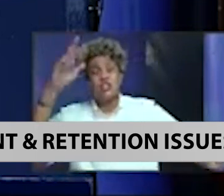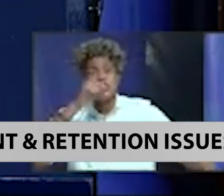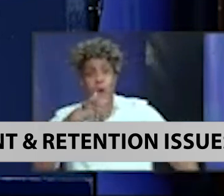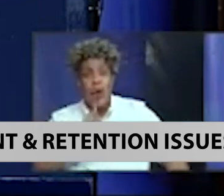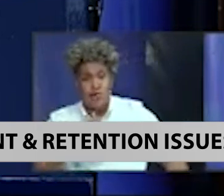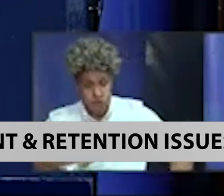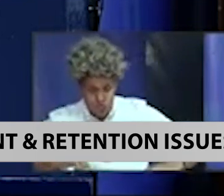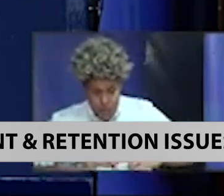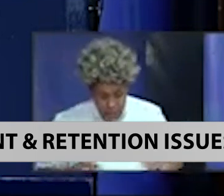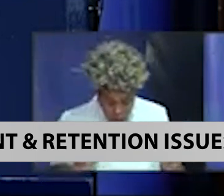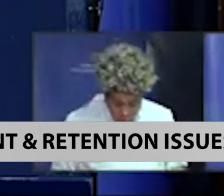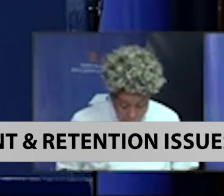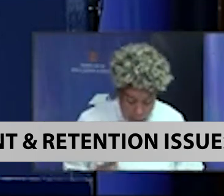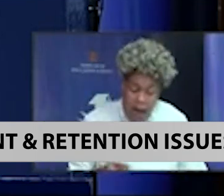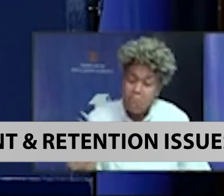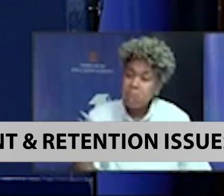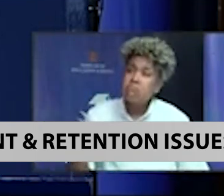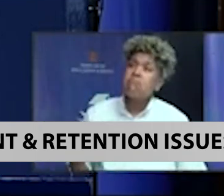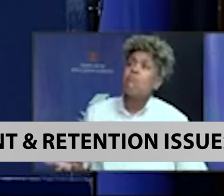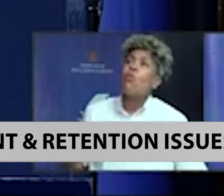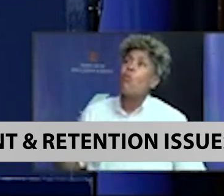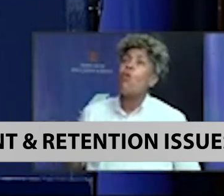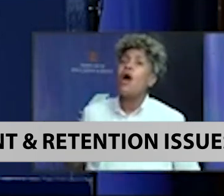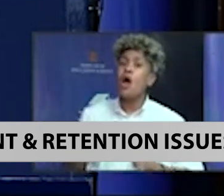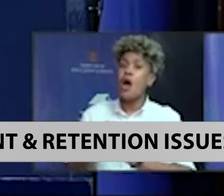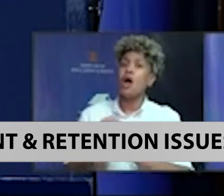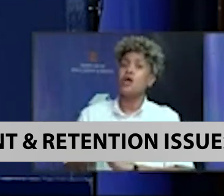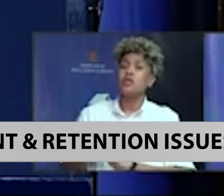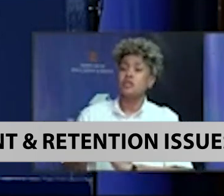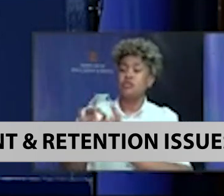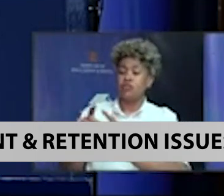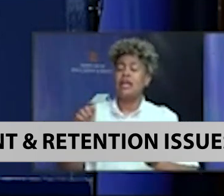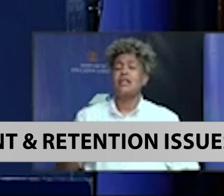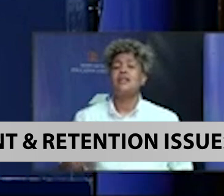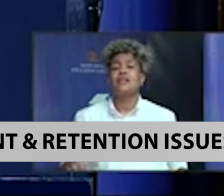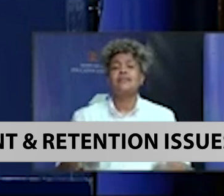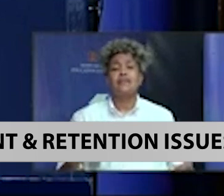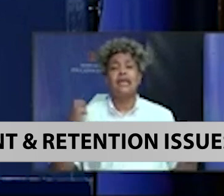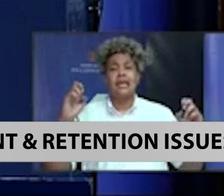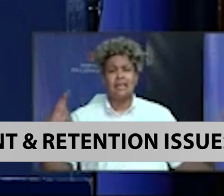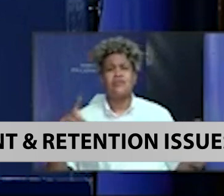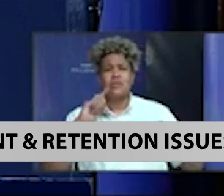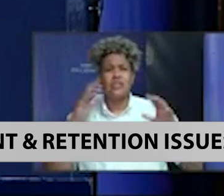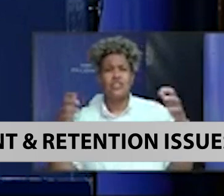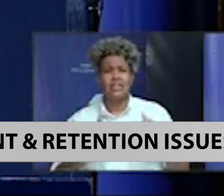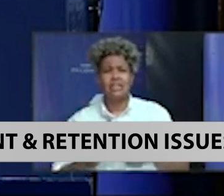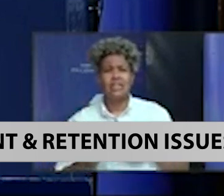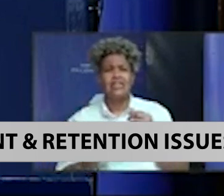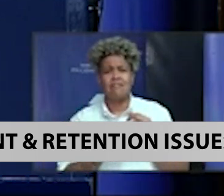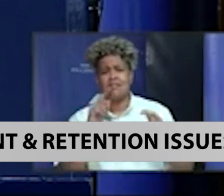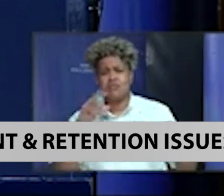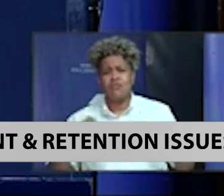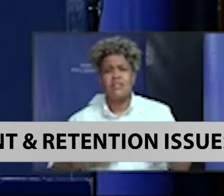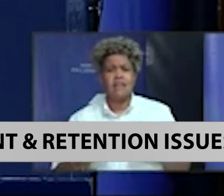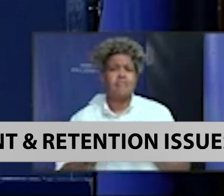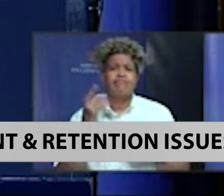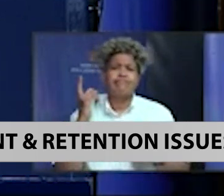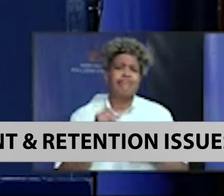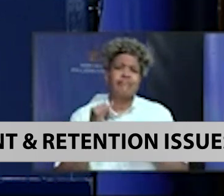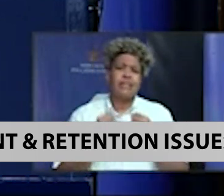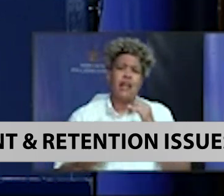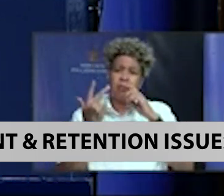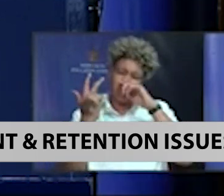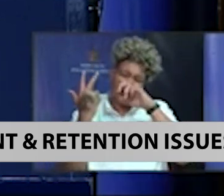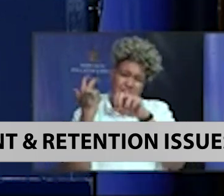have retired and they want to continue in the education sector, if they've retired within the last, was it